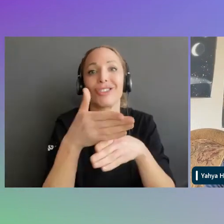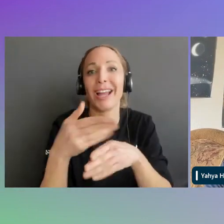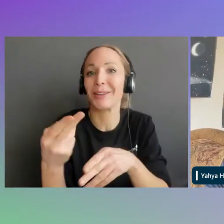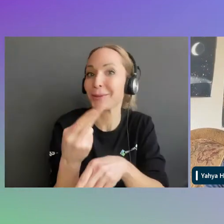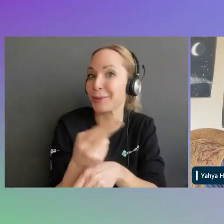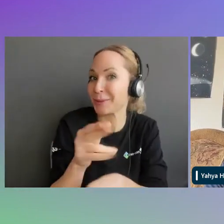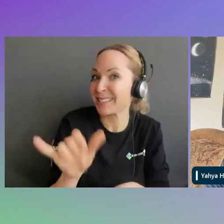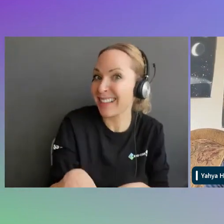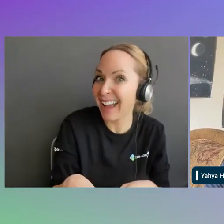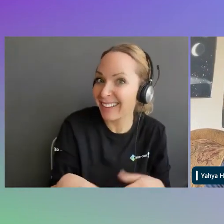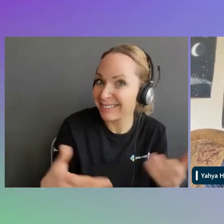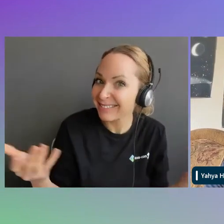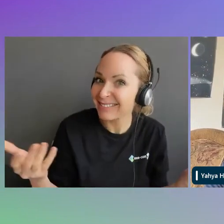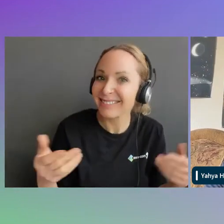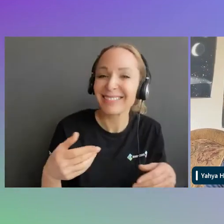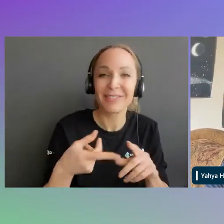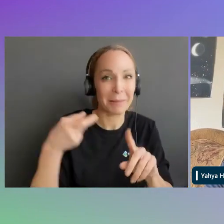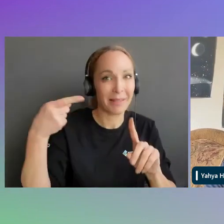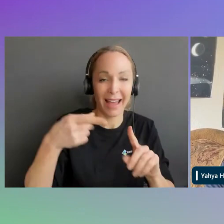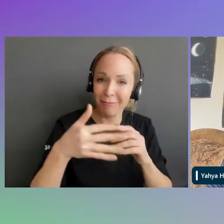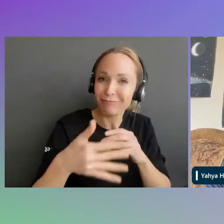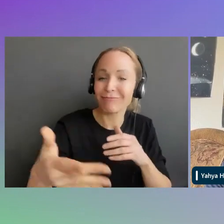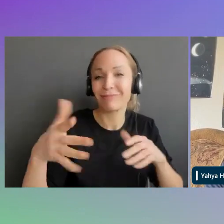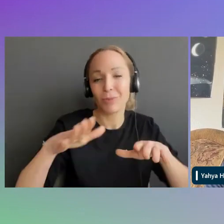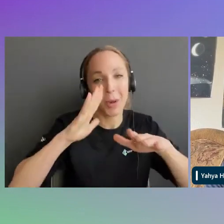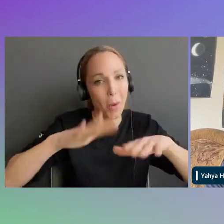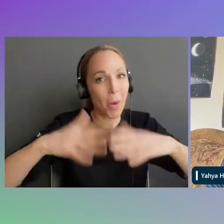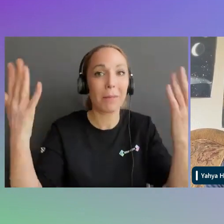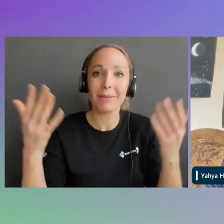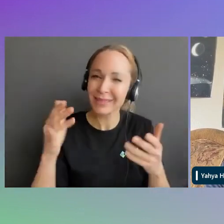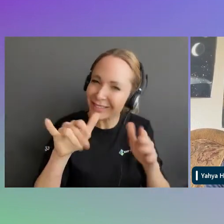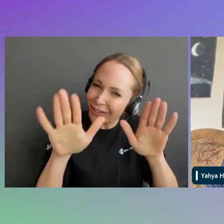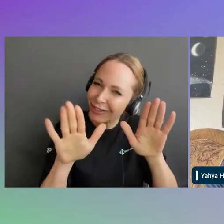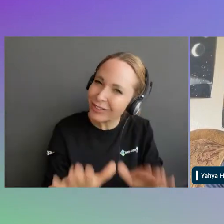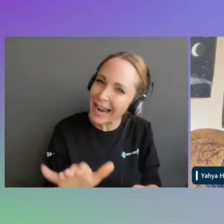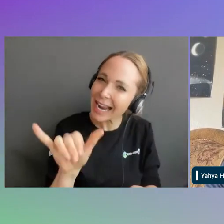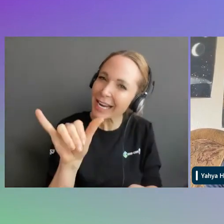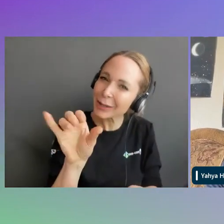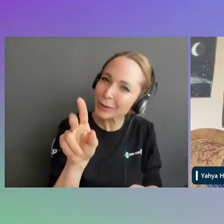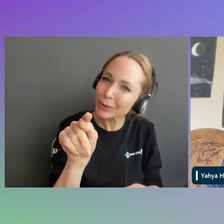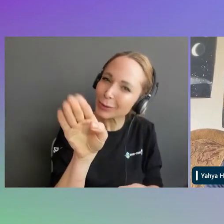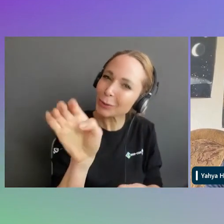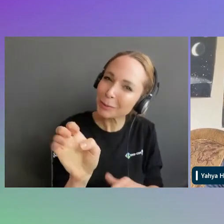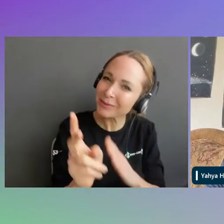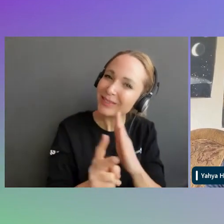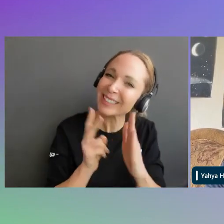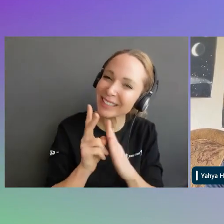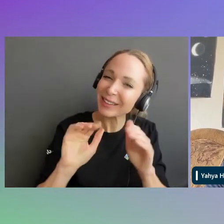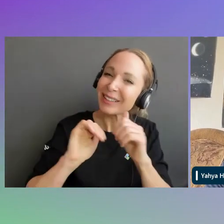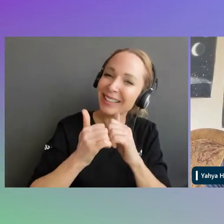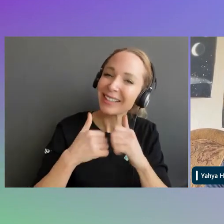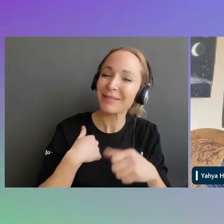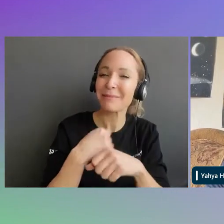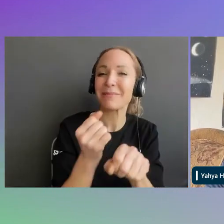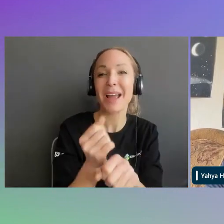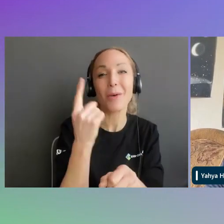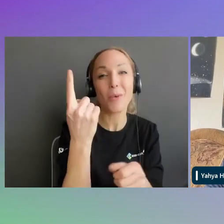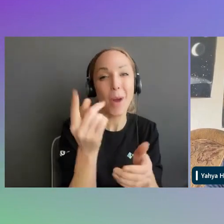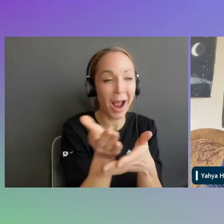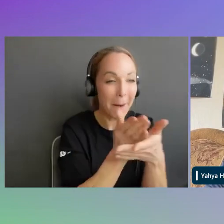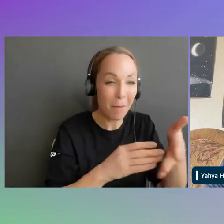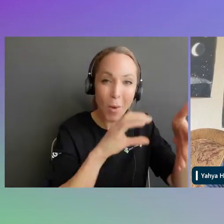that would be a great exercise, I think, to maybe a YouTube video of how do we build a component from scratch in Cauldron. Yeah,